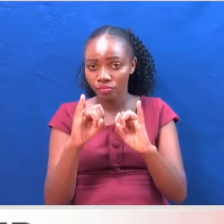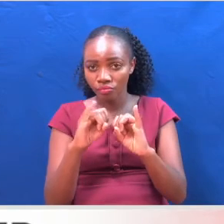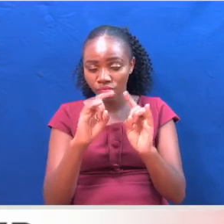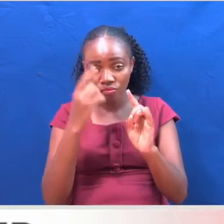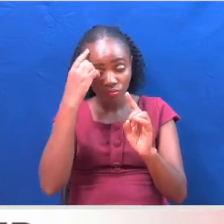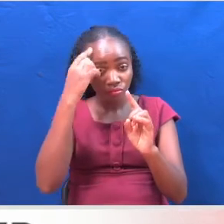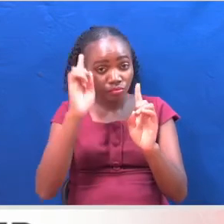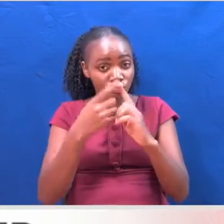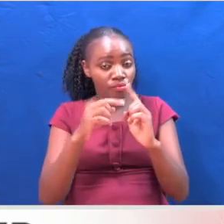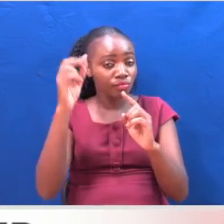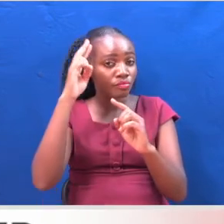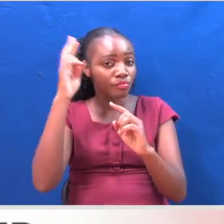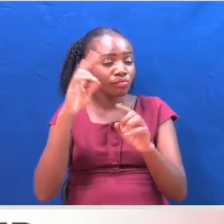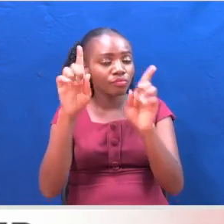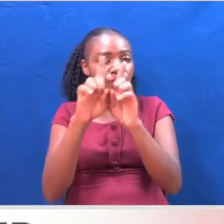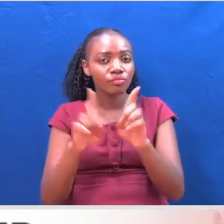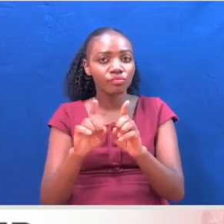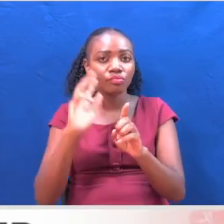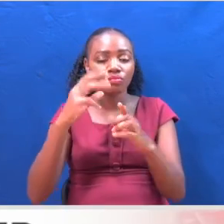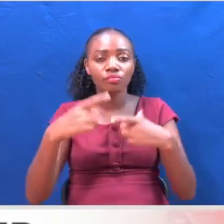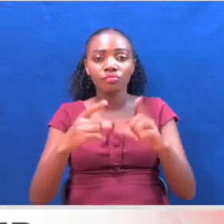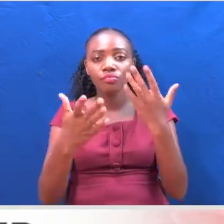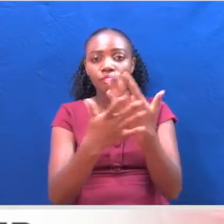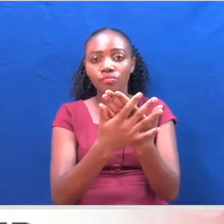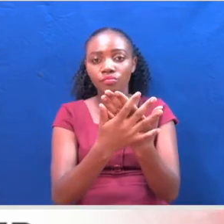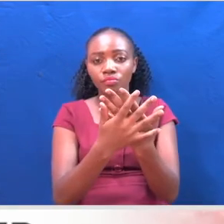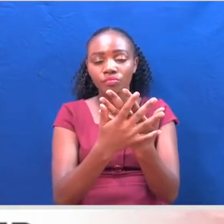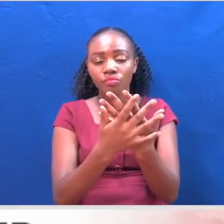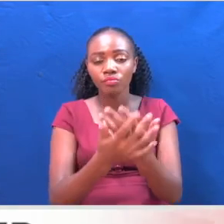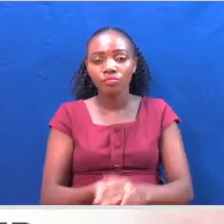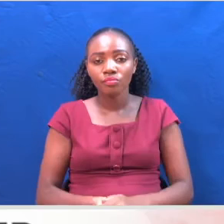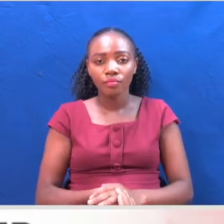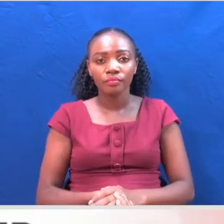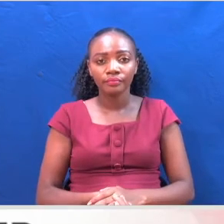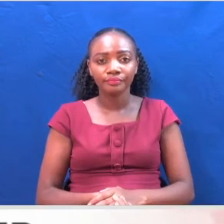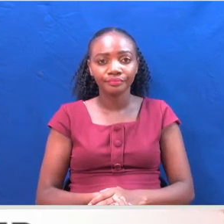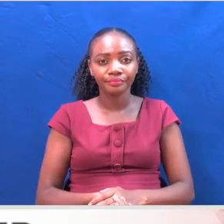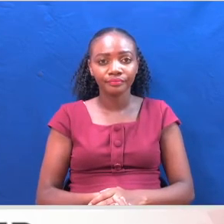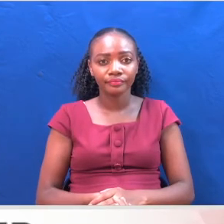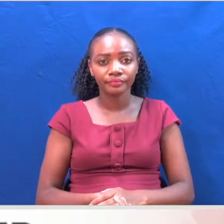and also allows detention as applied by the prosecution.